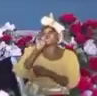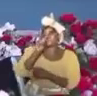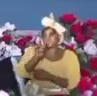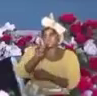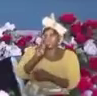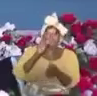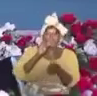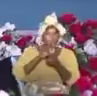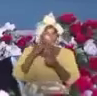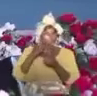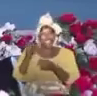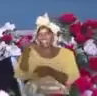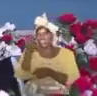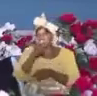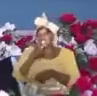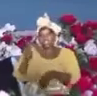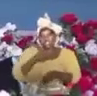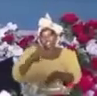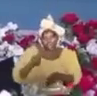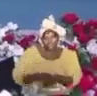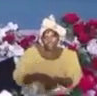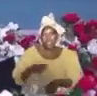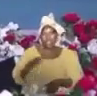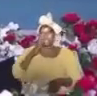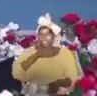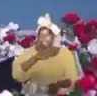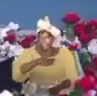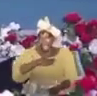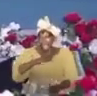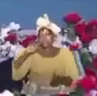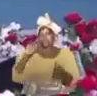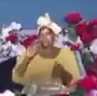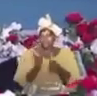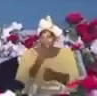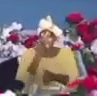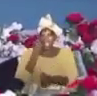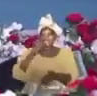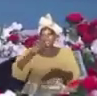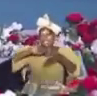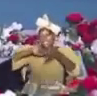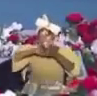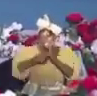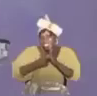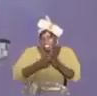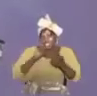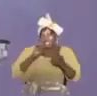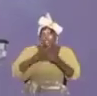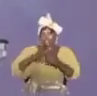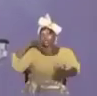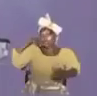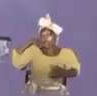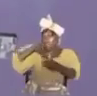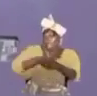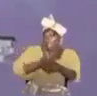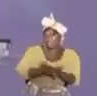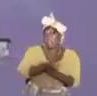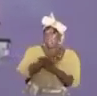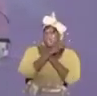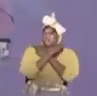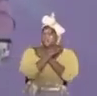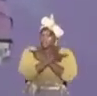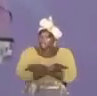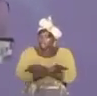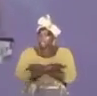all, following online? What is my first key if I want to step into the realm of